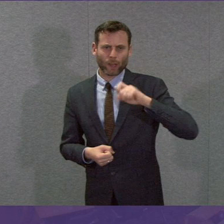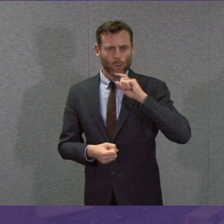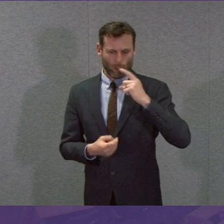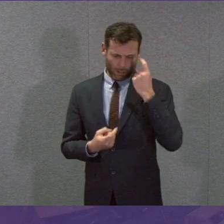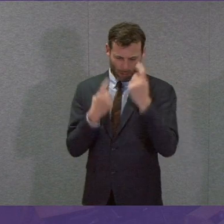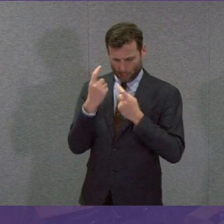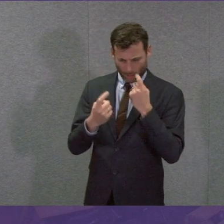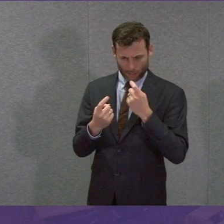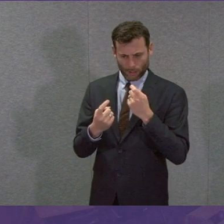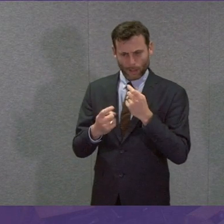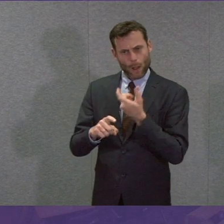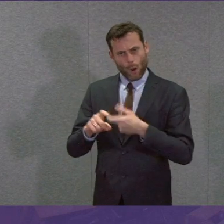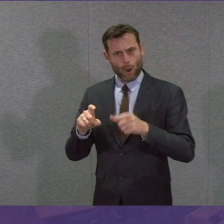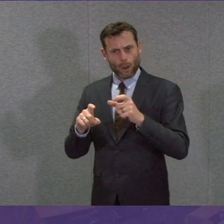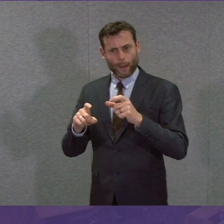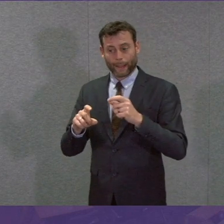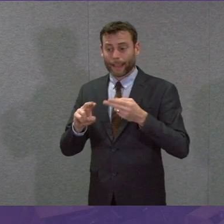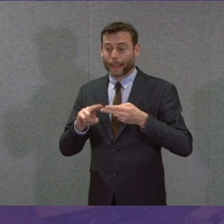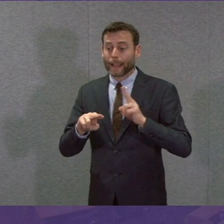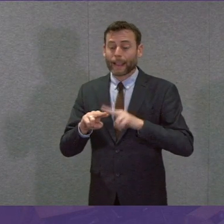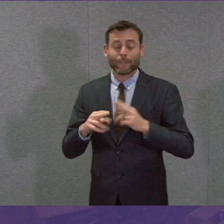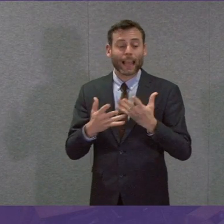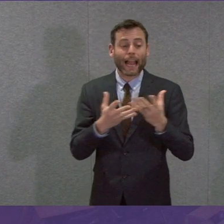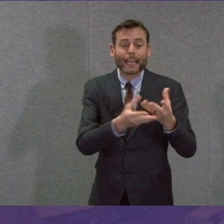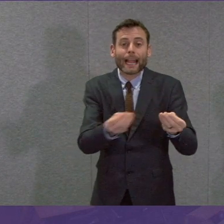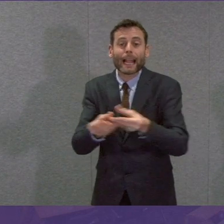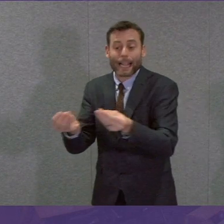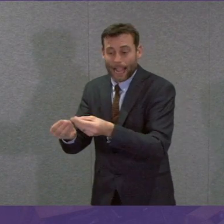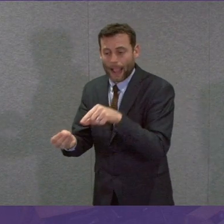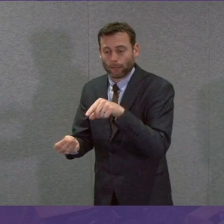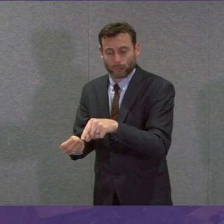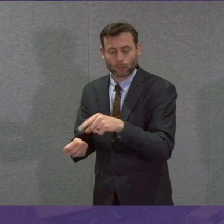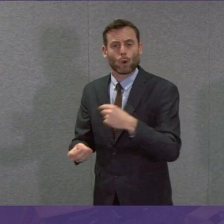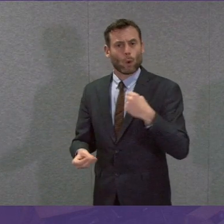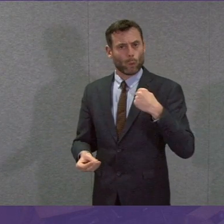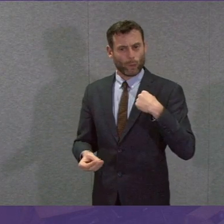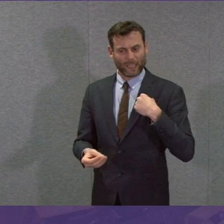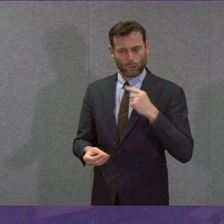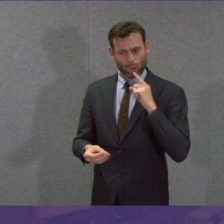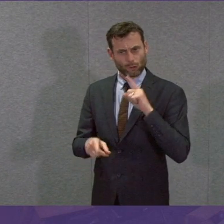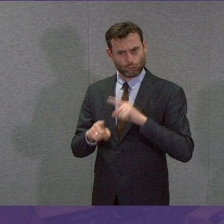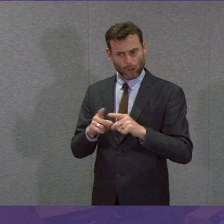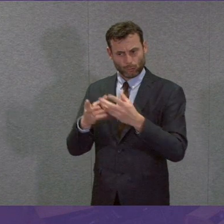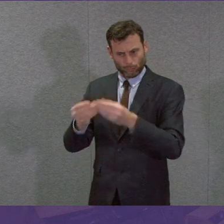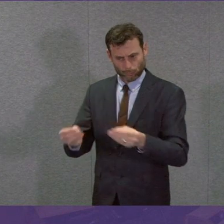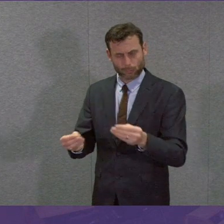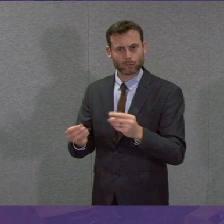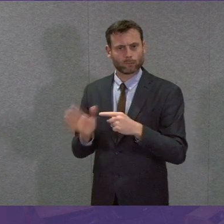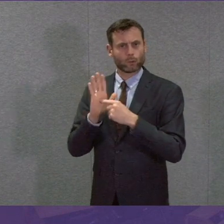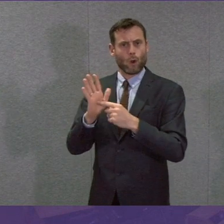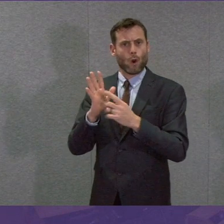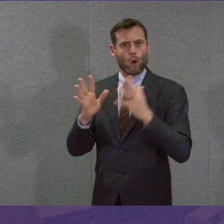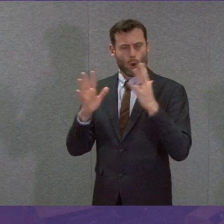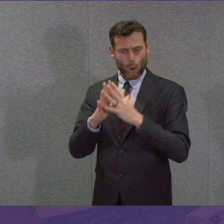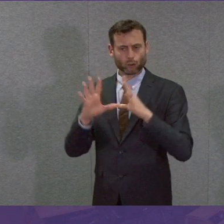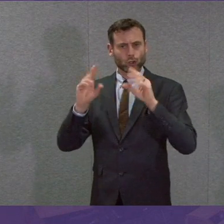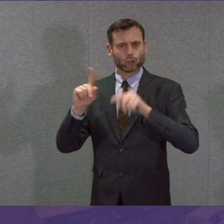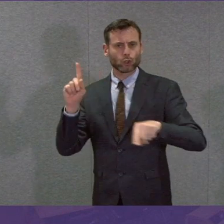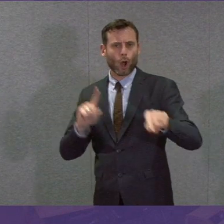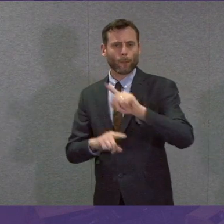important that people realise that we are a community and we need to treat each other with respect, and we do not profit from